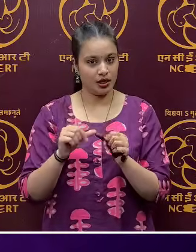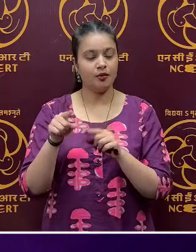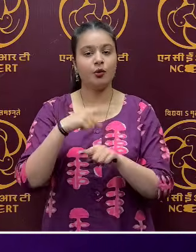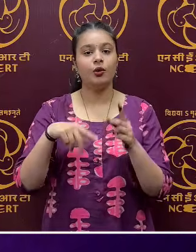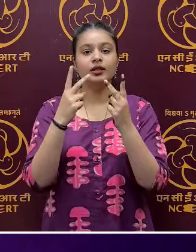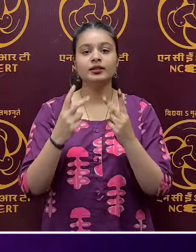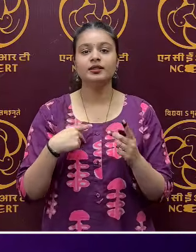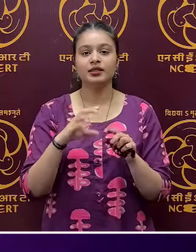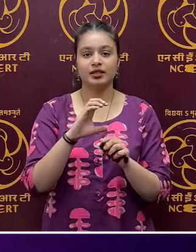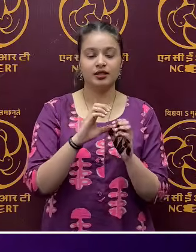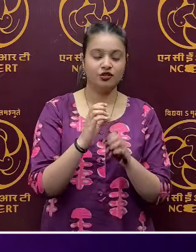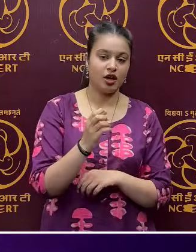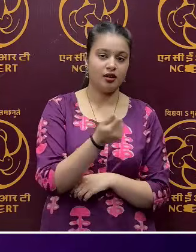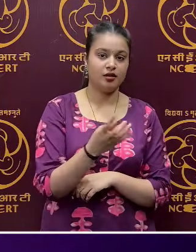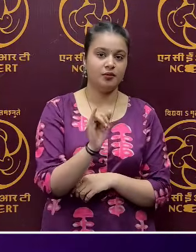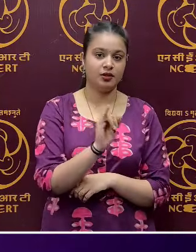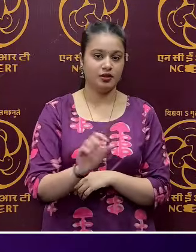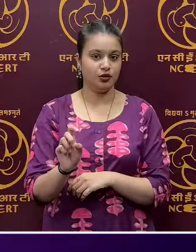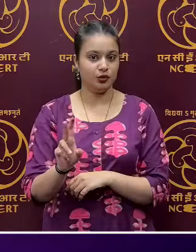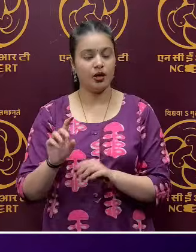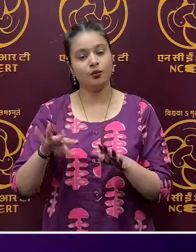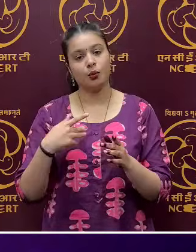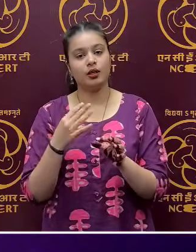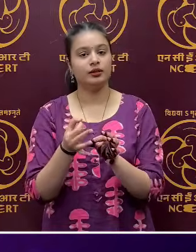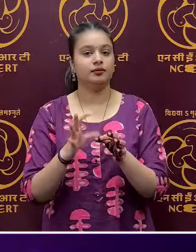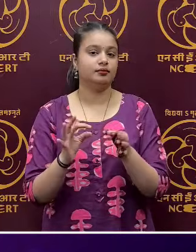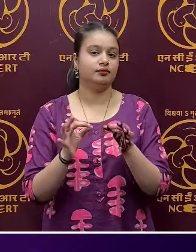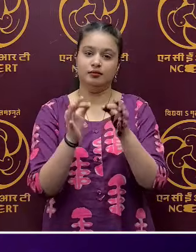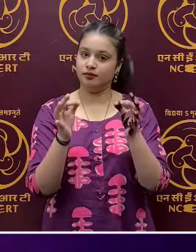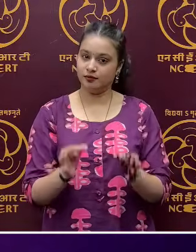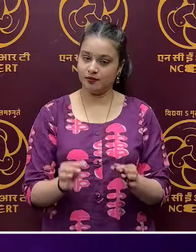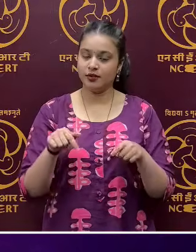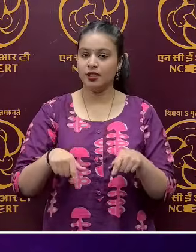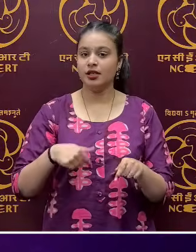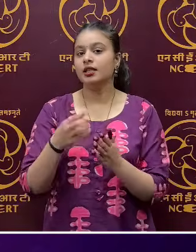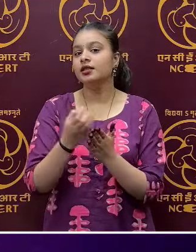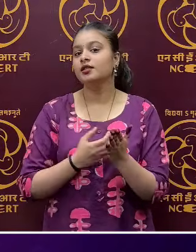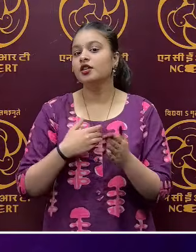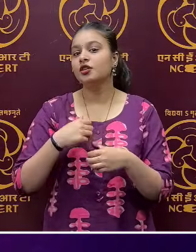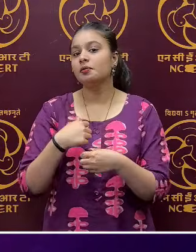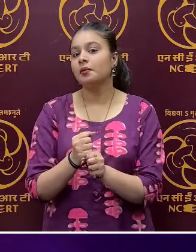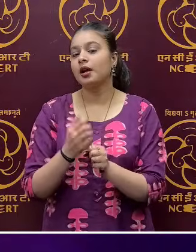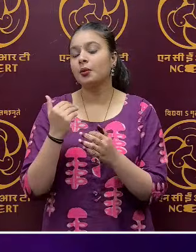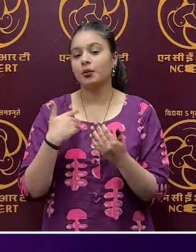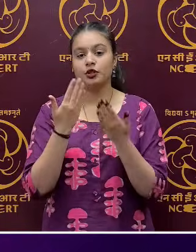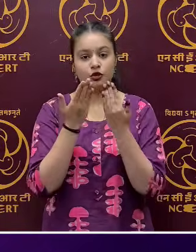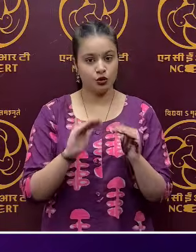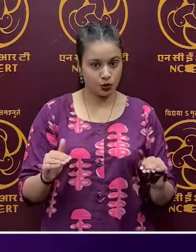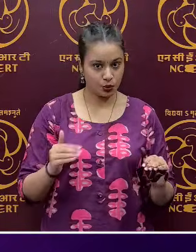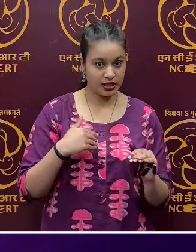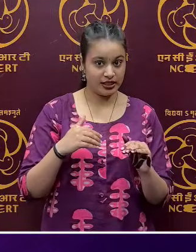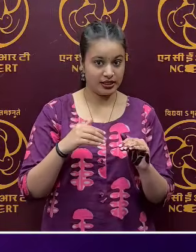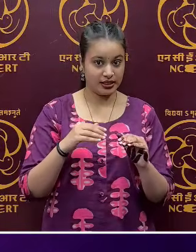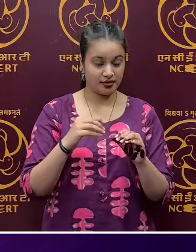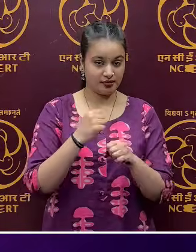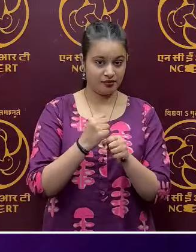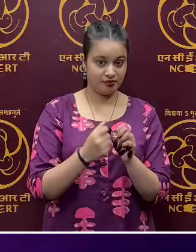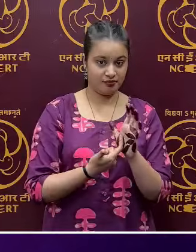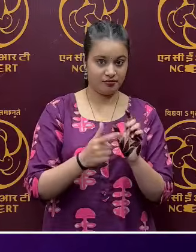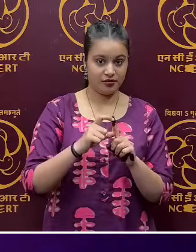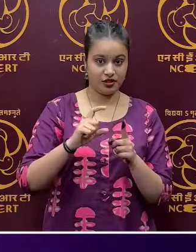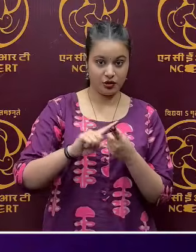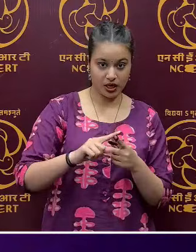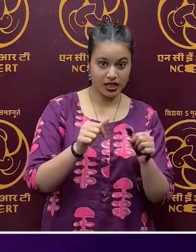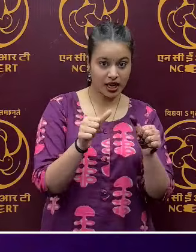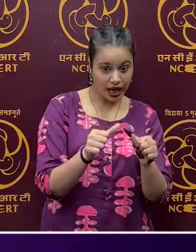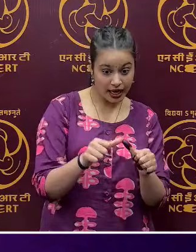12 and also on our YouTube handle NCERT official. This session is meant for the students of grade 8. The subject that we are taking up